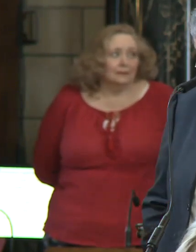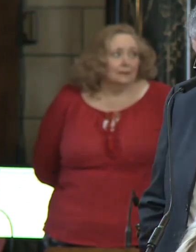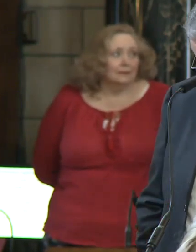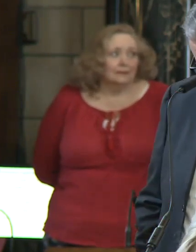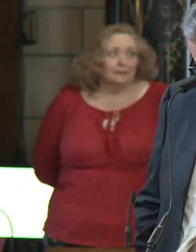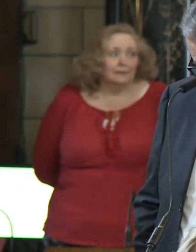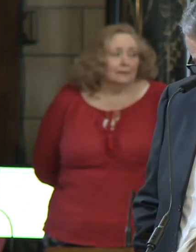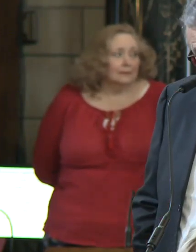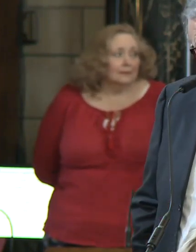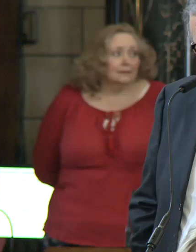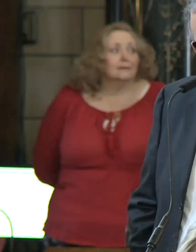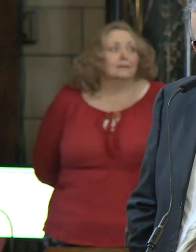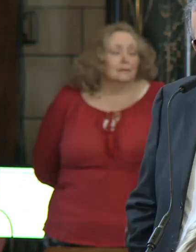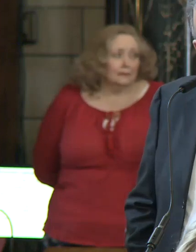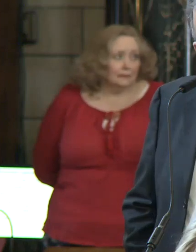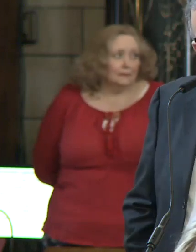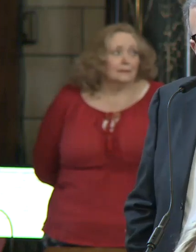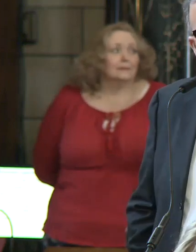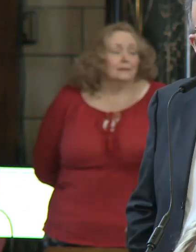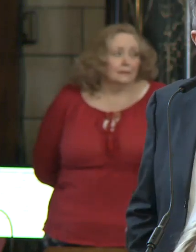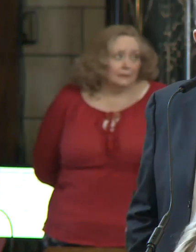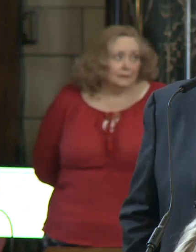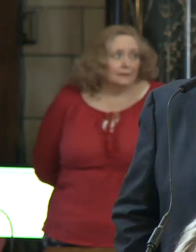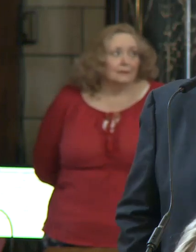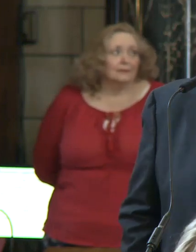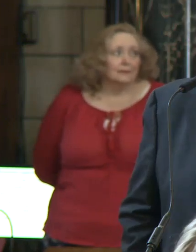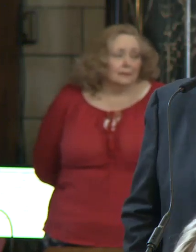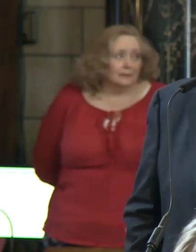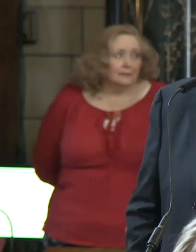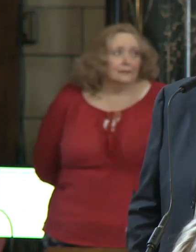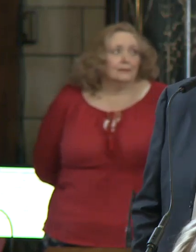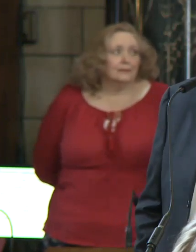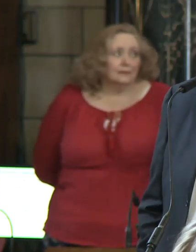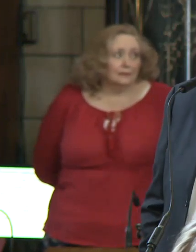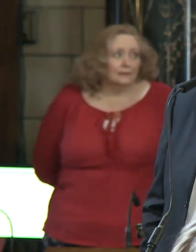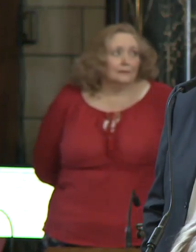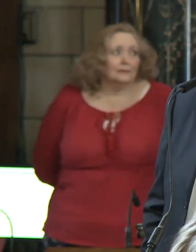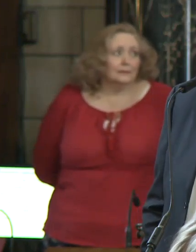be a problem. So ultimately what this comes down to is personal responsibility.